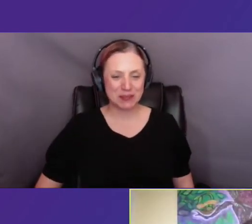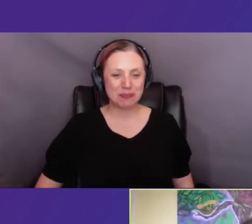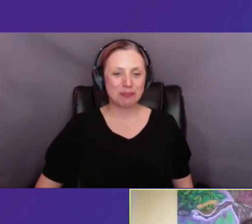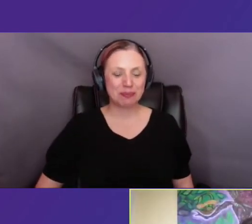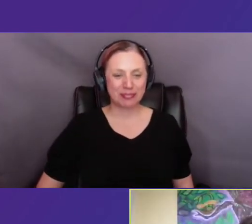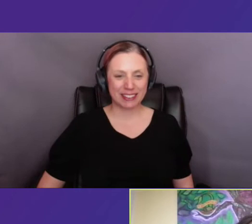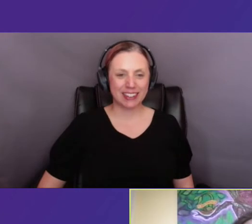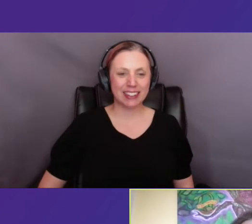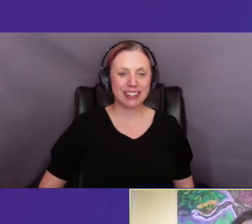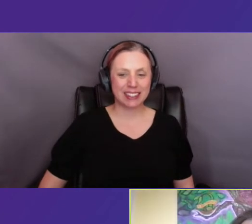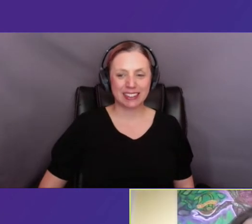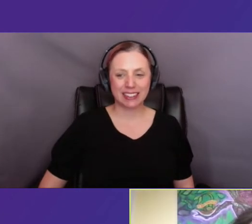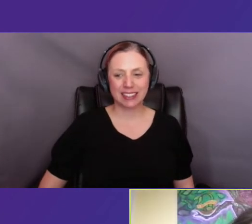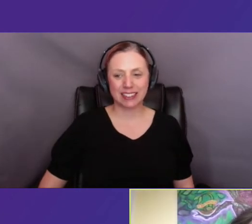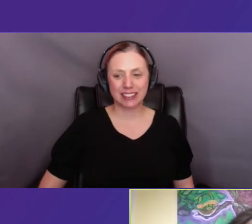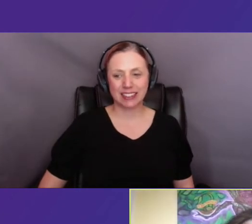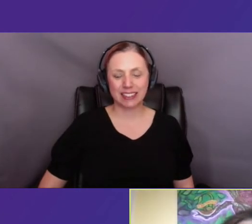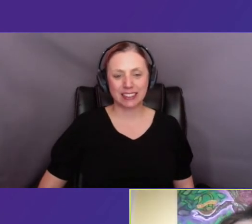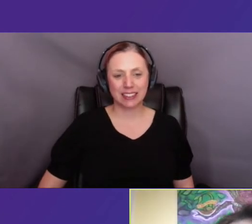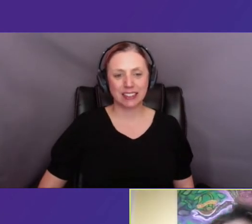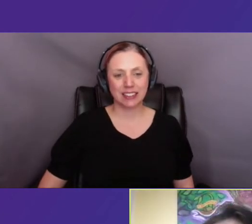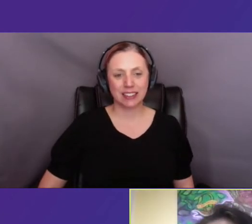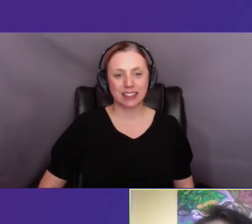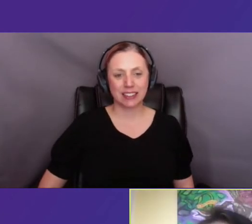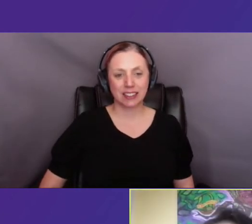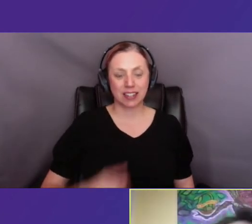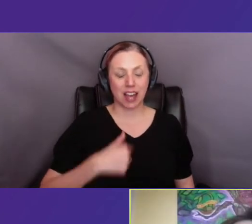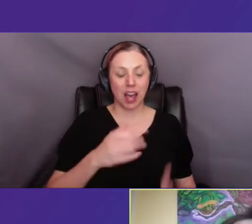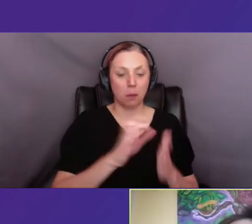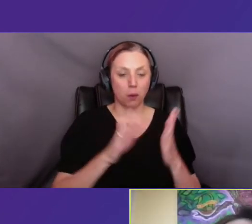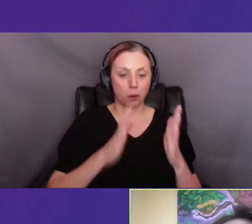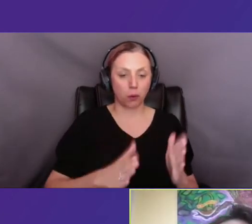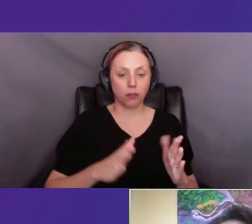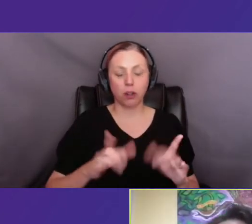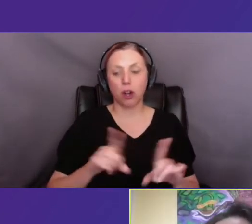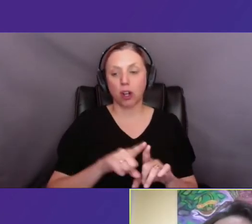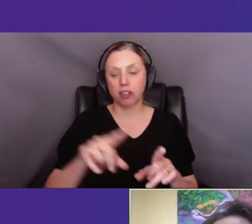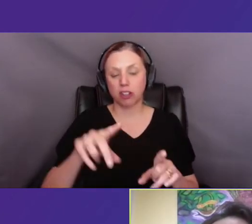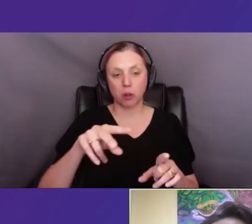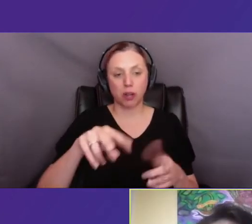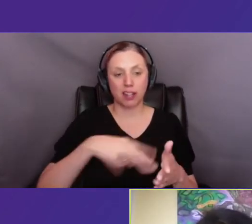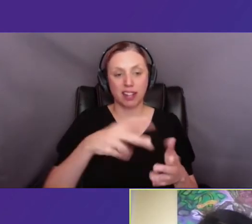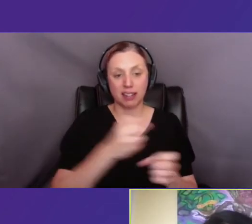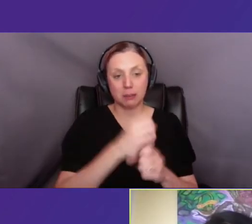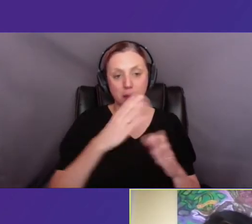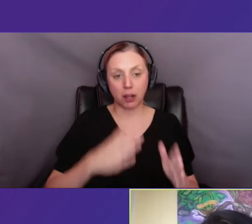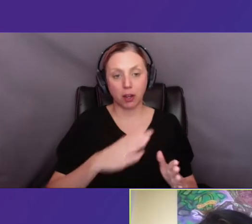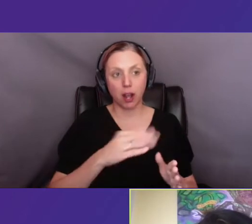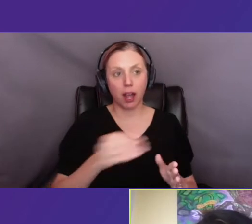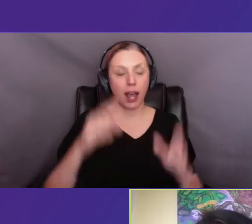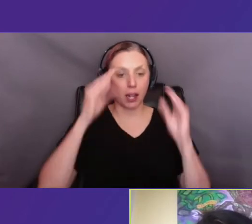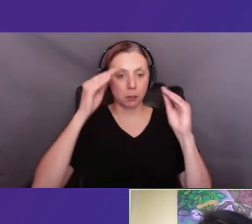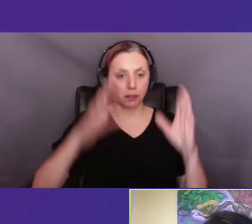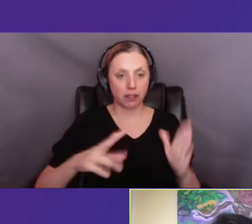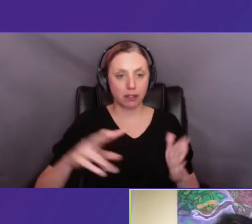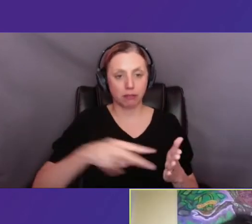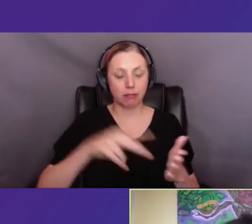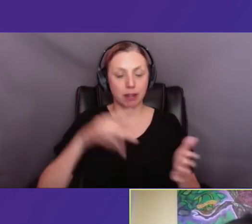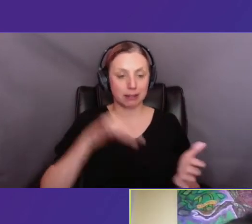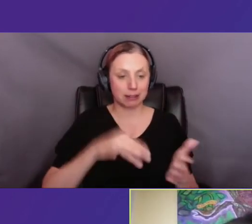I am a choreographer and dance maker and a professor of dance